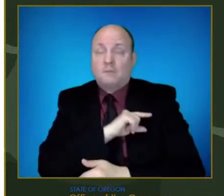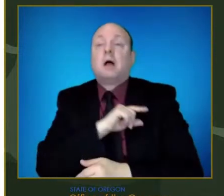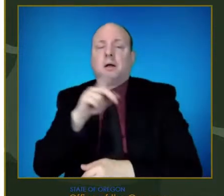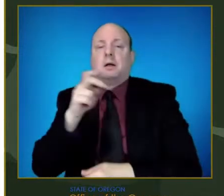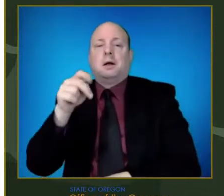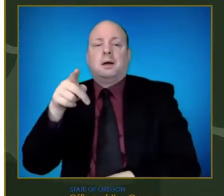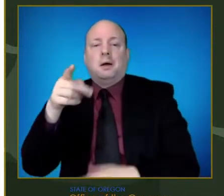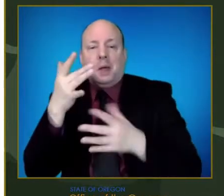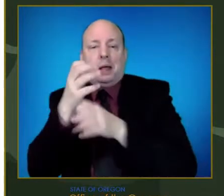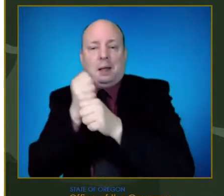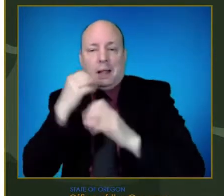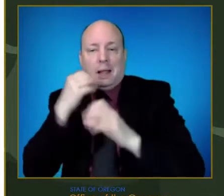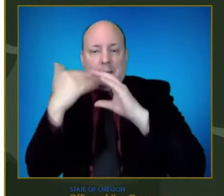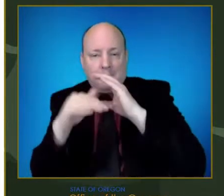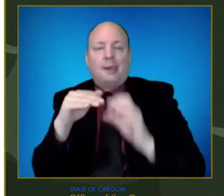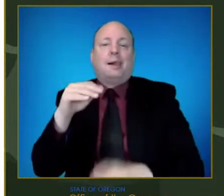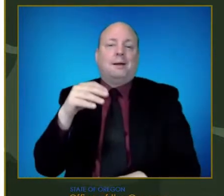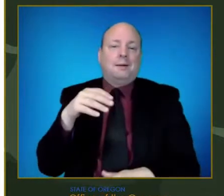Dr. Seidlinger.